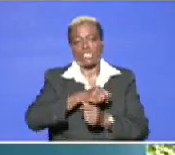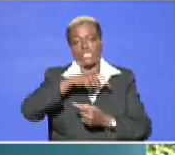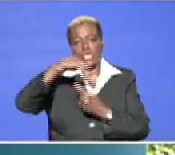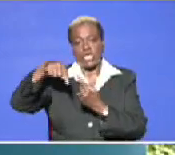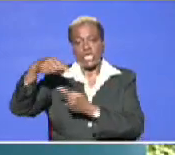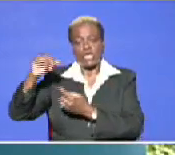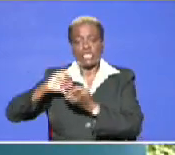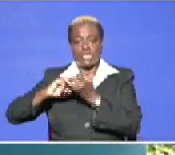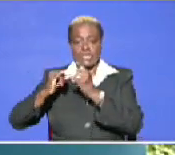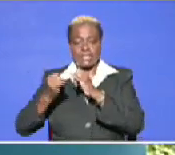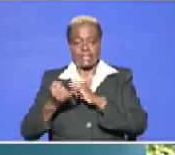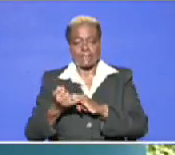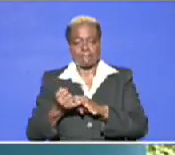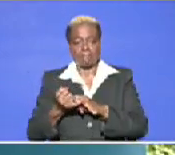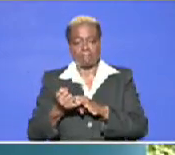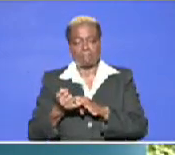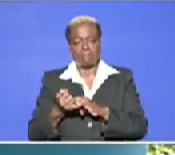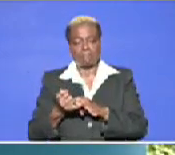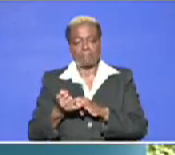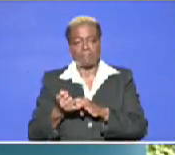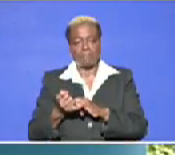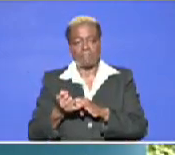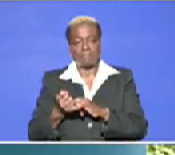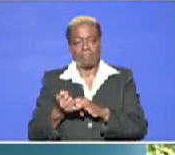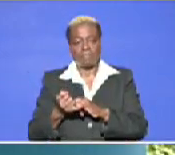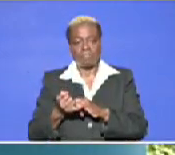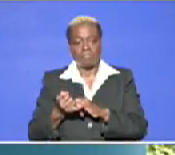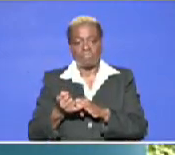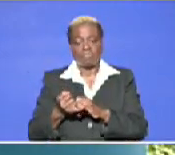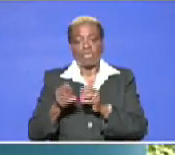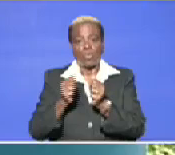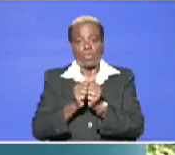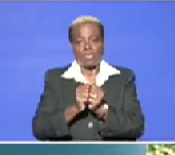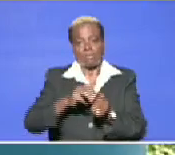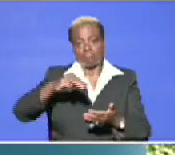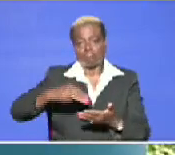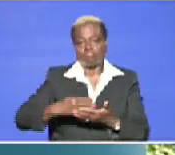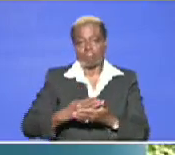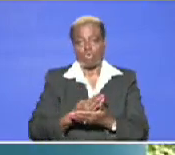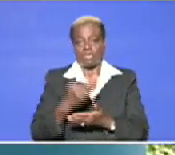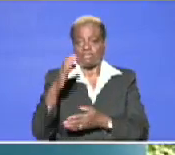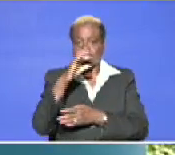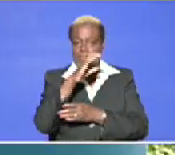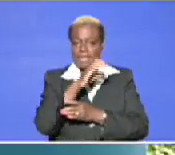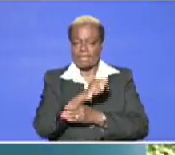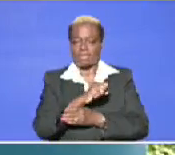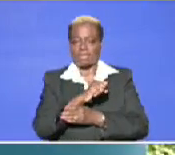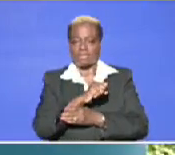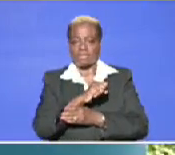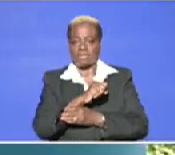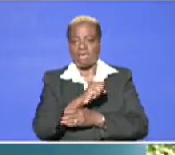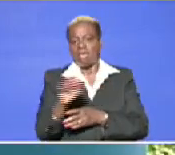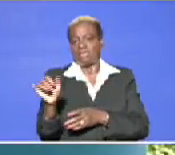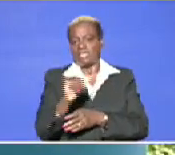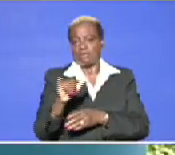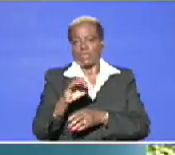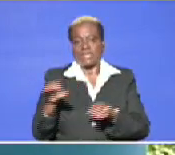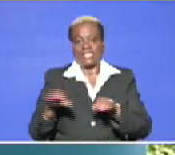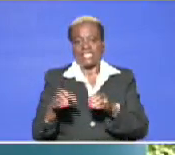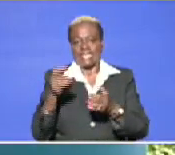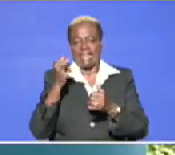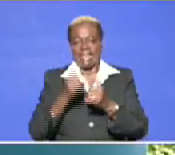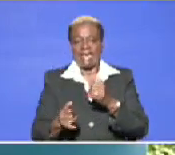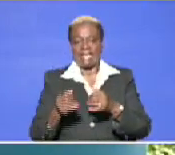product. Certainly with this golf course, certainly with our ballroom space, being able to, which we did last year, purchase a brand new